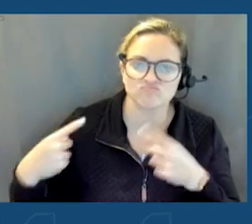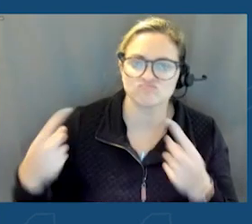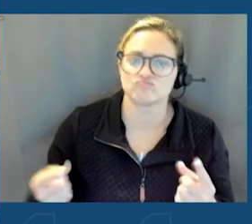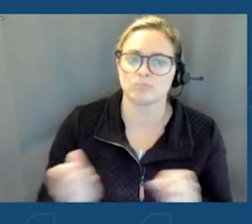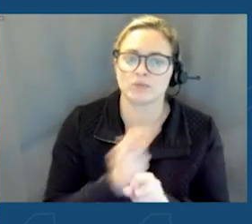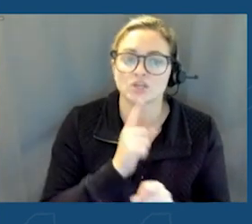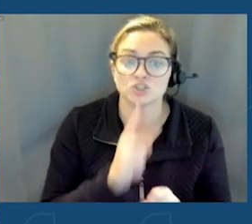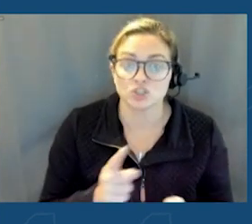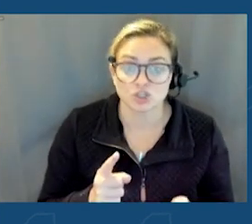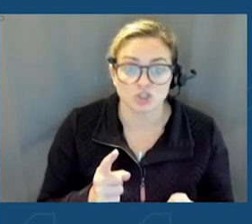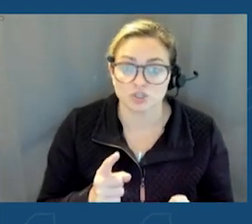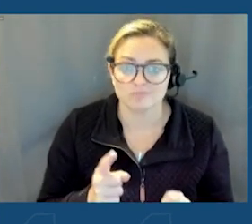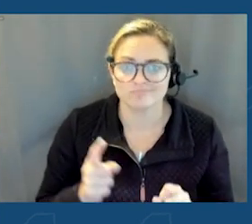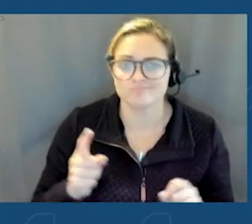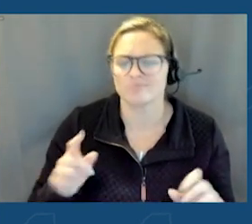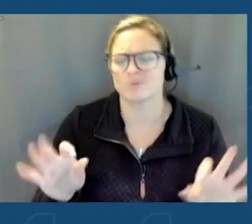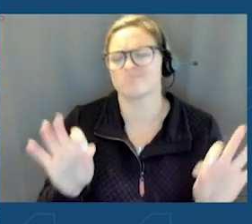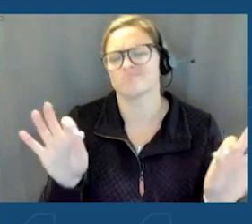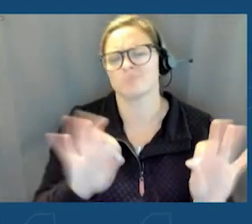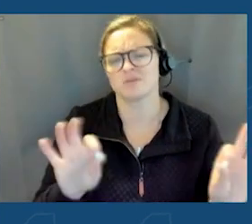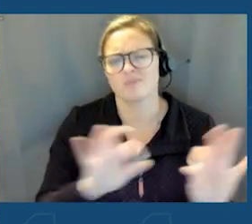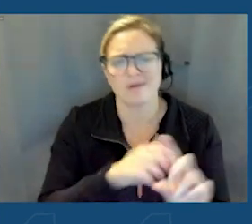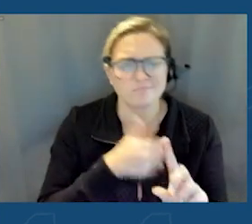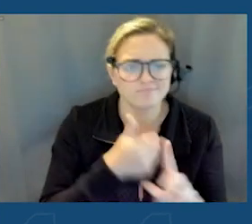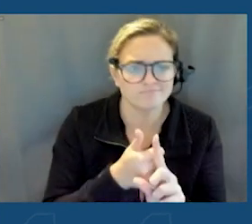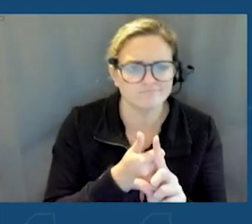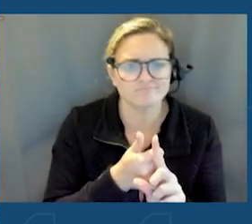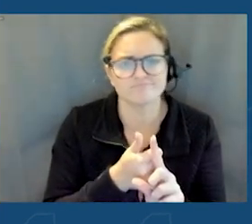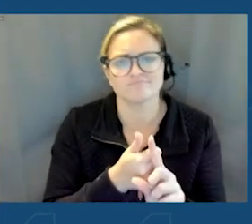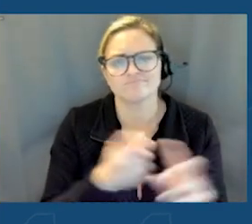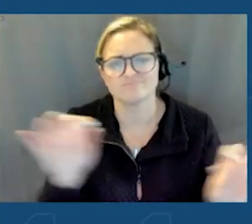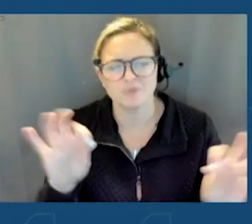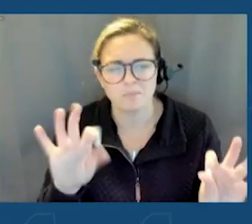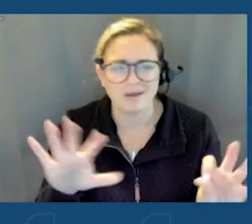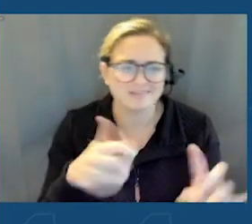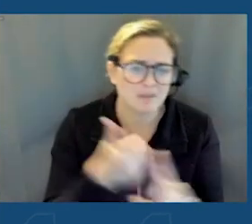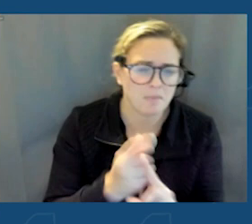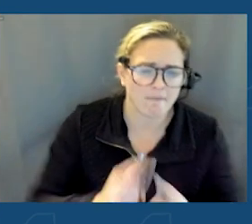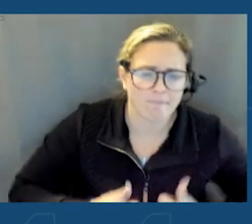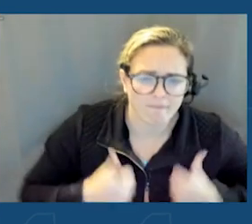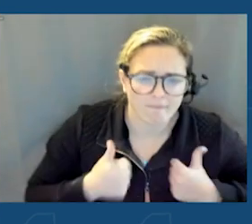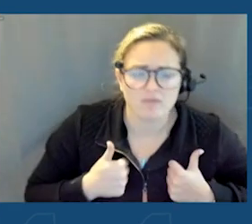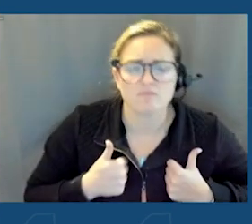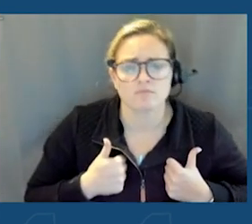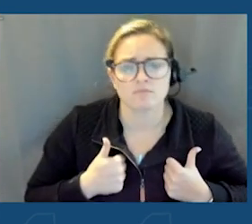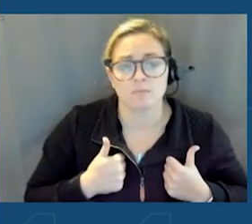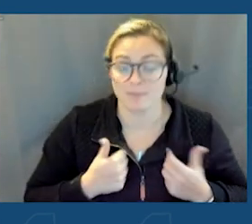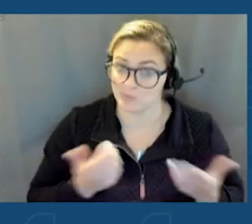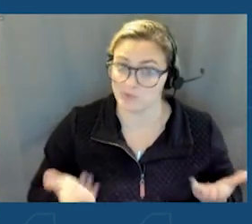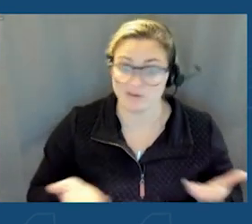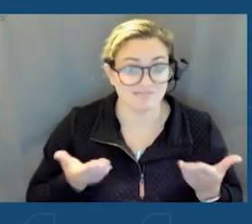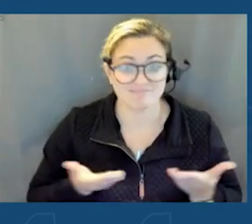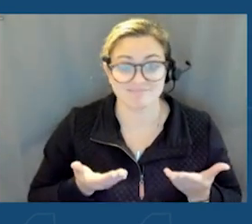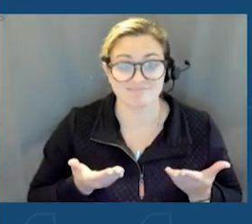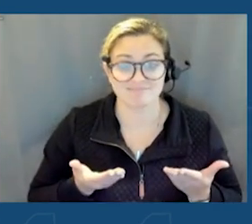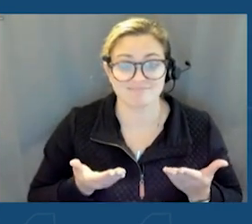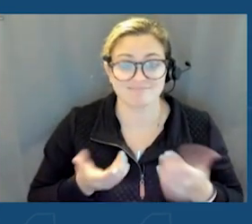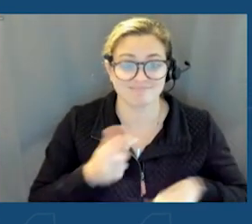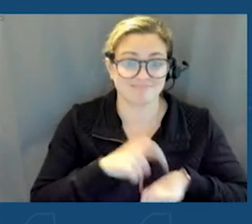sure that we were minimizing impacts to people's everyday lives. But here we are, on